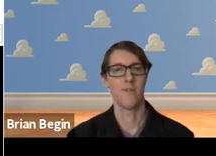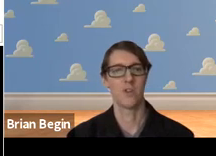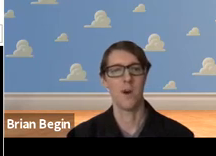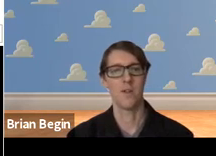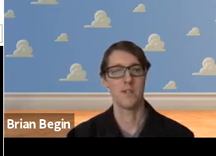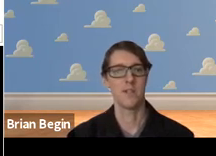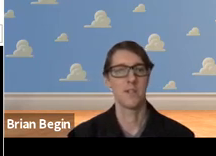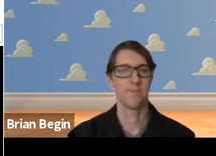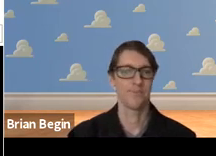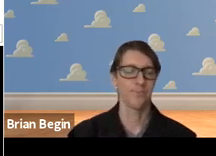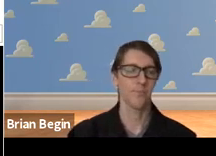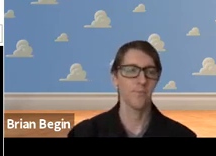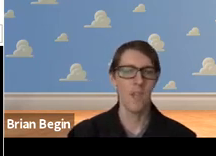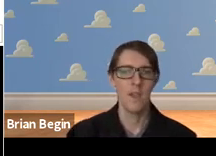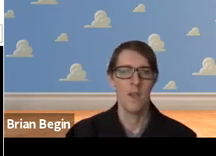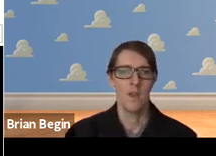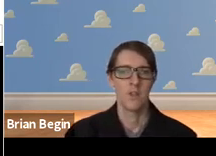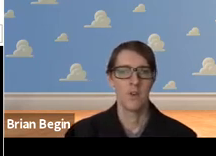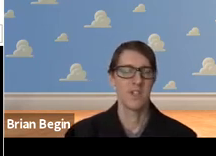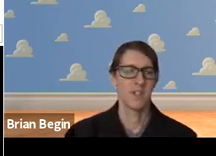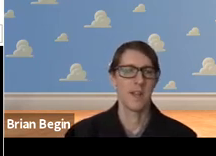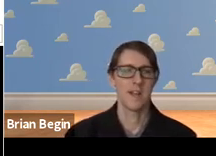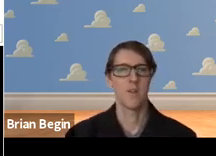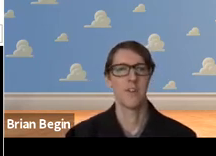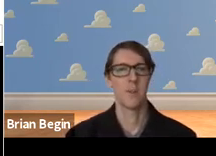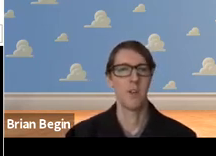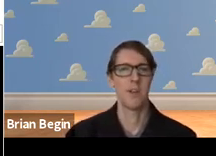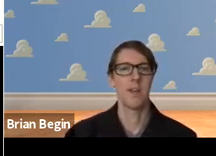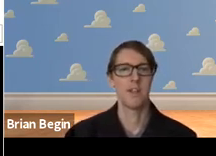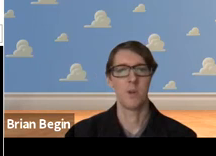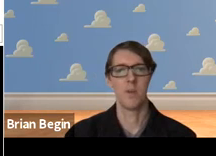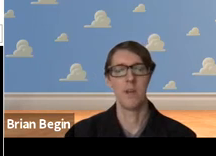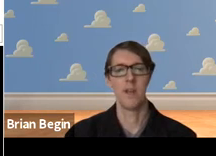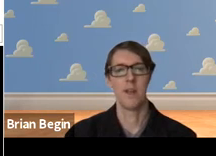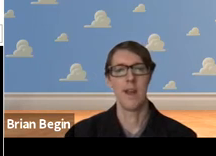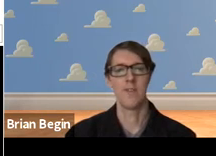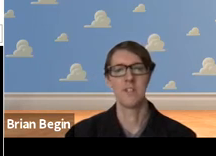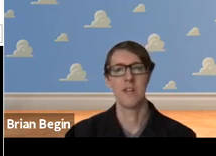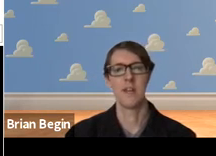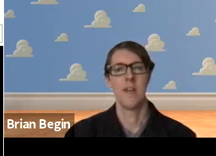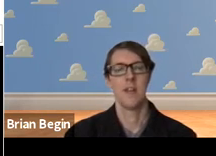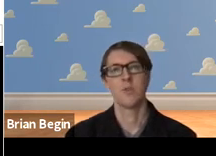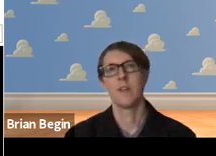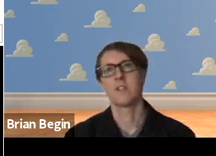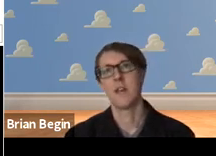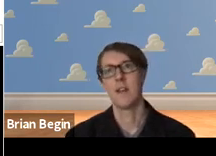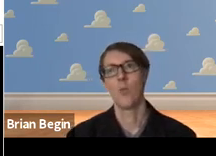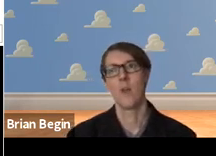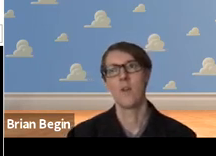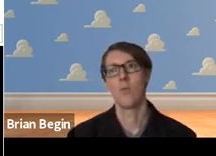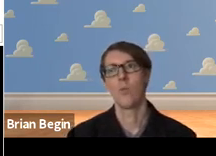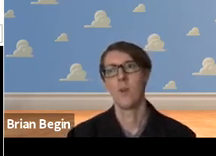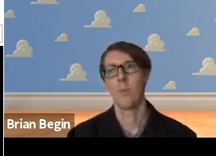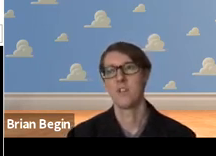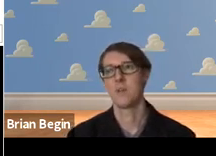employment first policies. So as I said, I serve on the Community Engagement Committee, and I have to say, it's really exciting